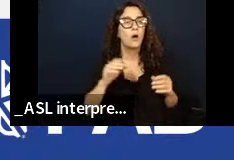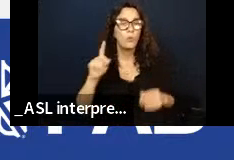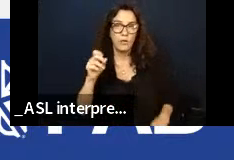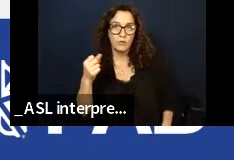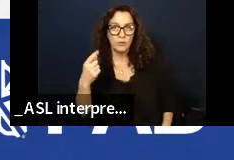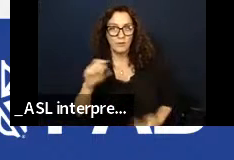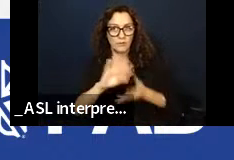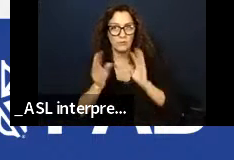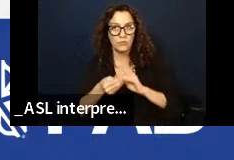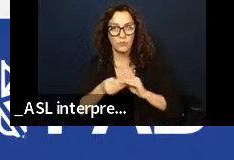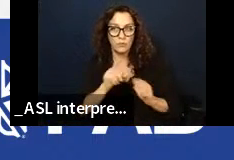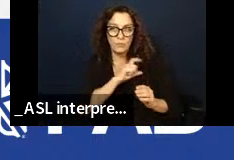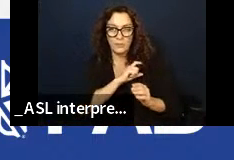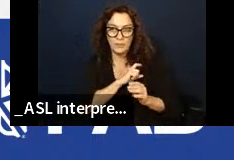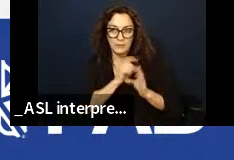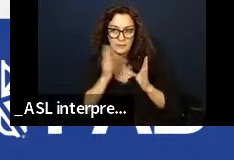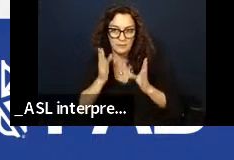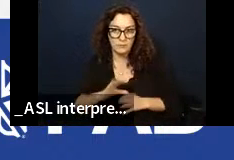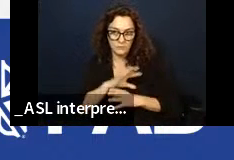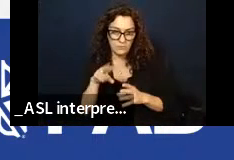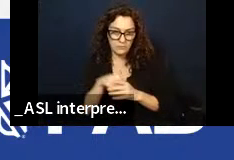those and we